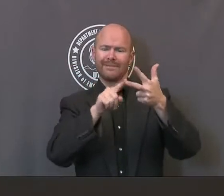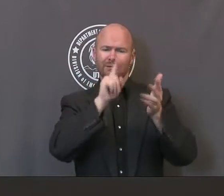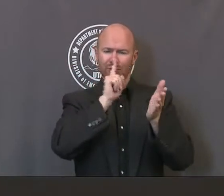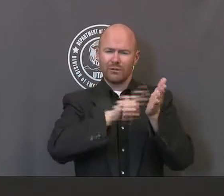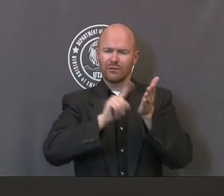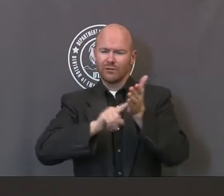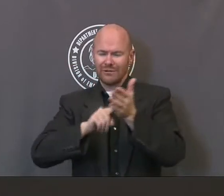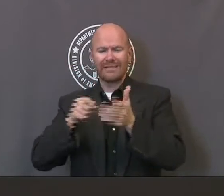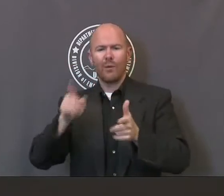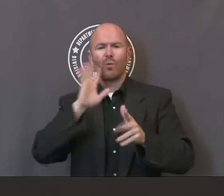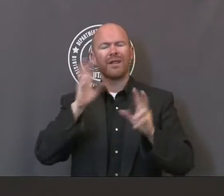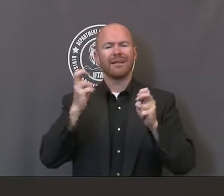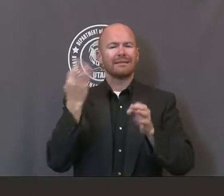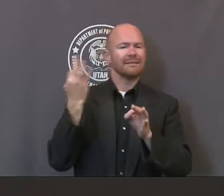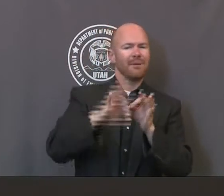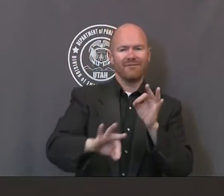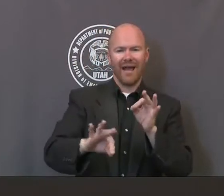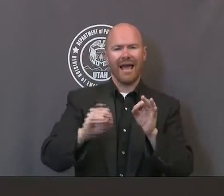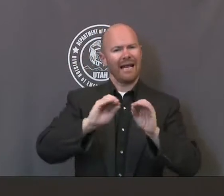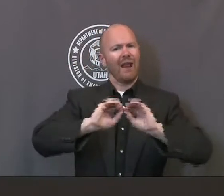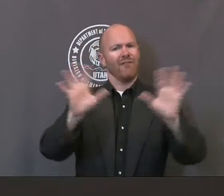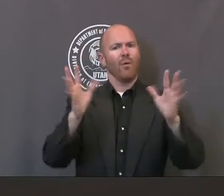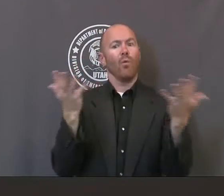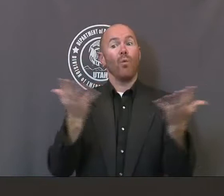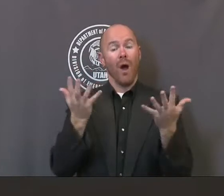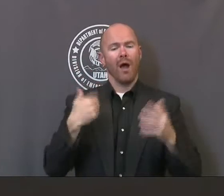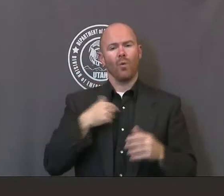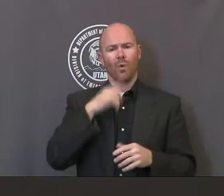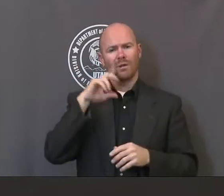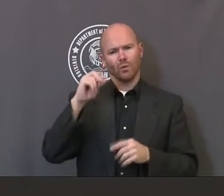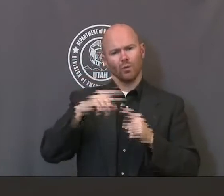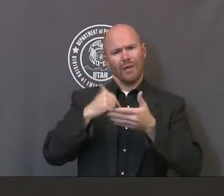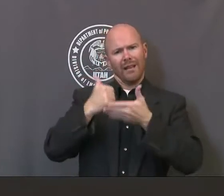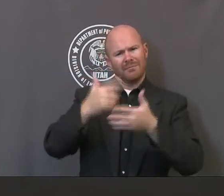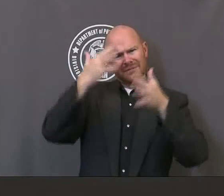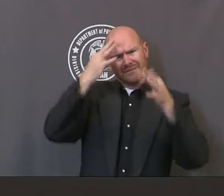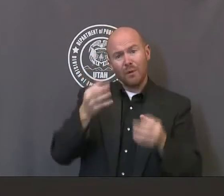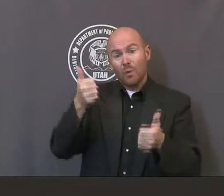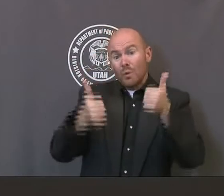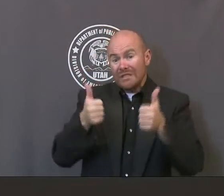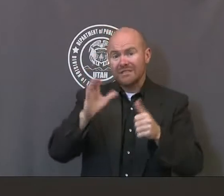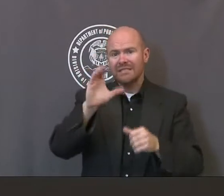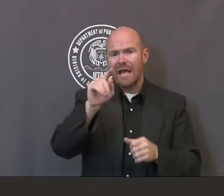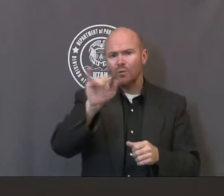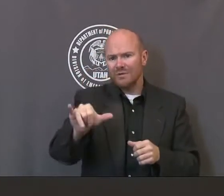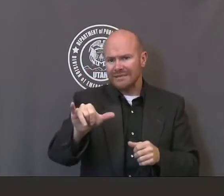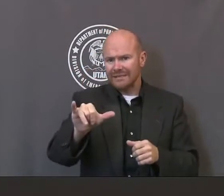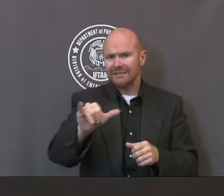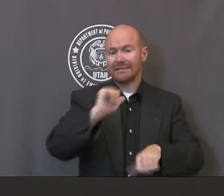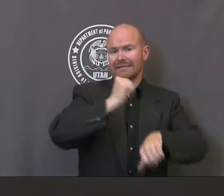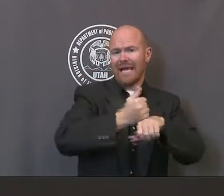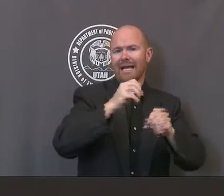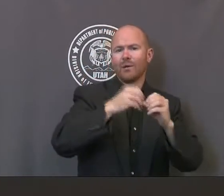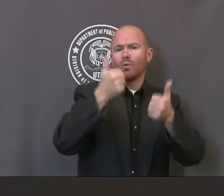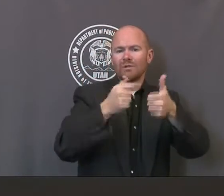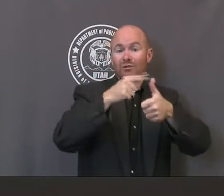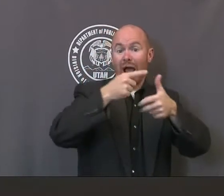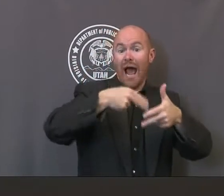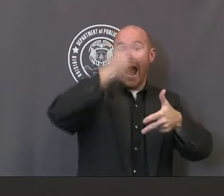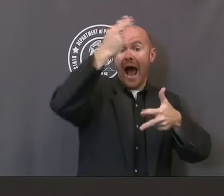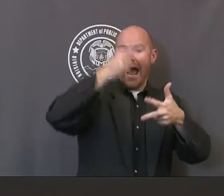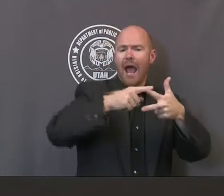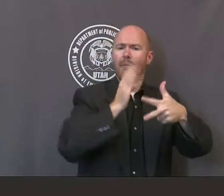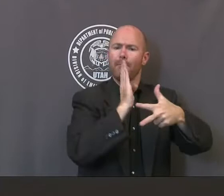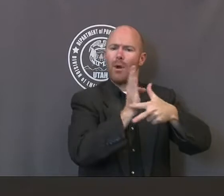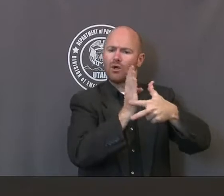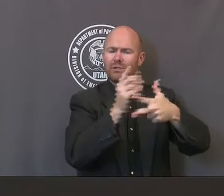and clarifies the health metrics that are going to be used to determine which counties are going to be placed in which transmission level. And